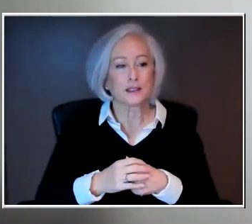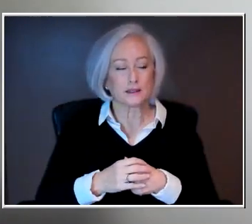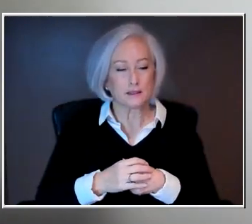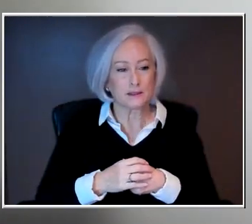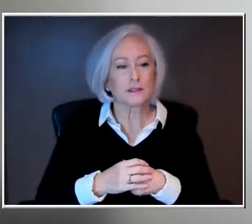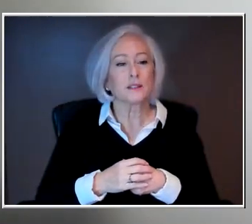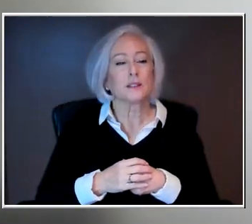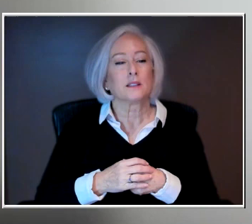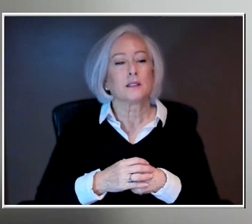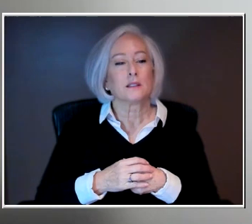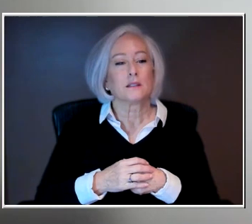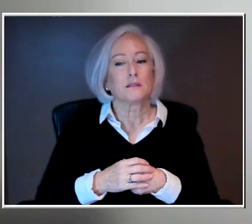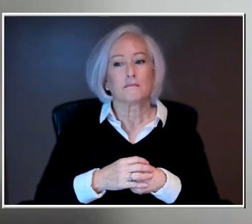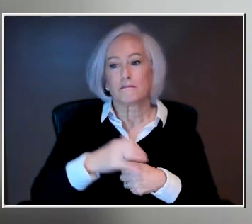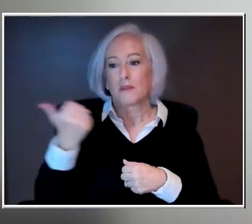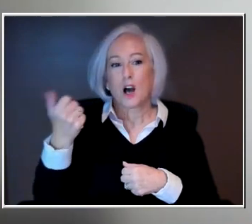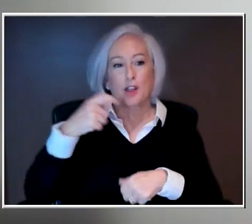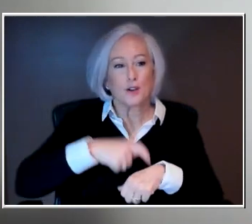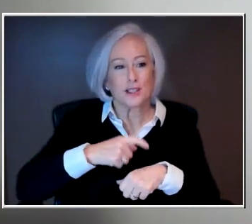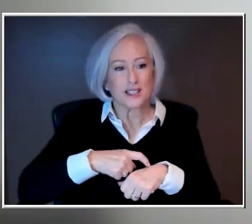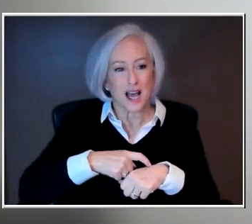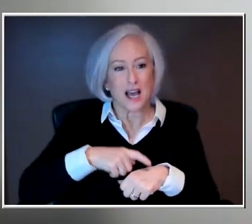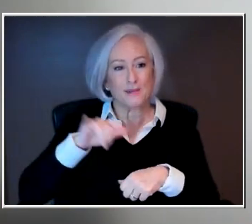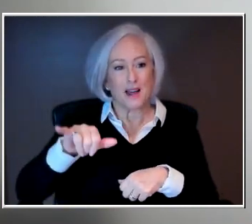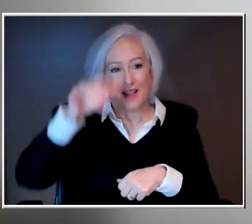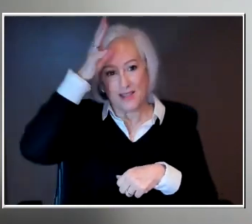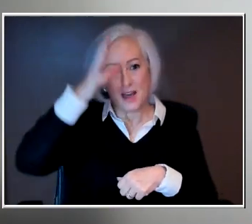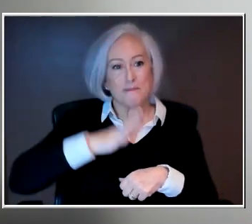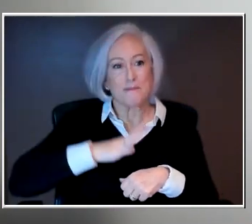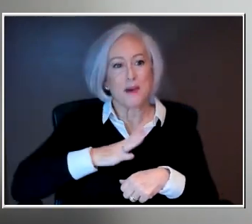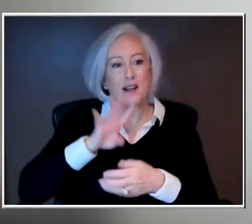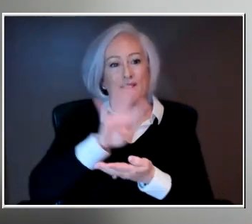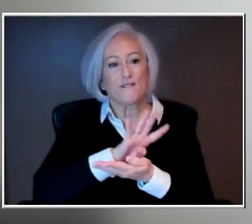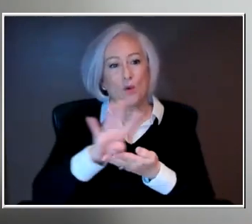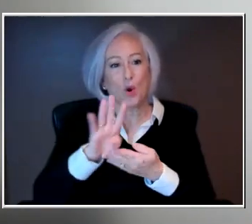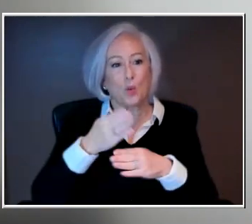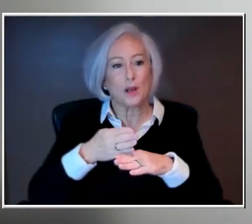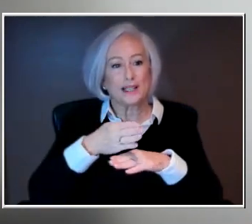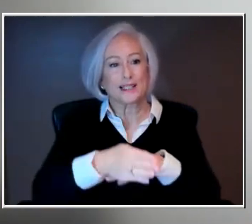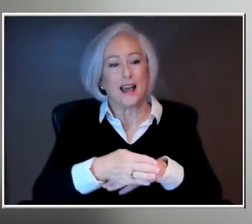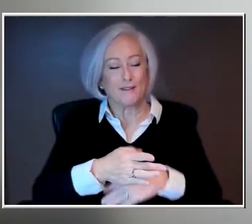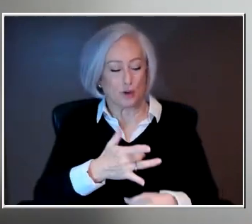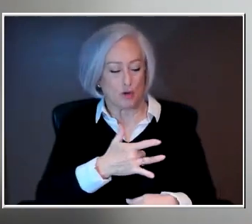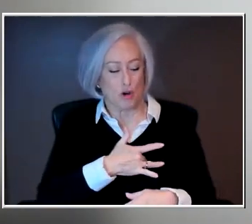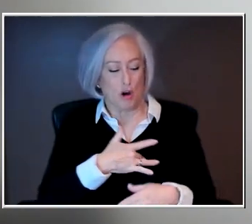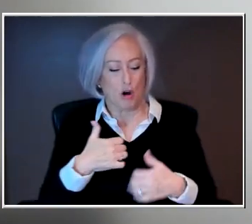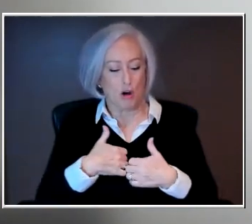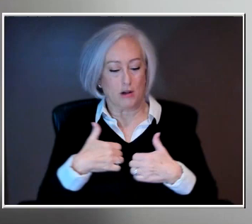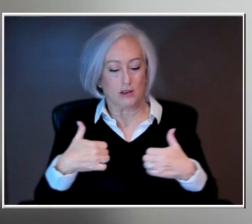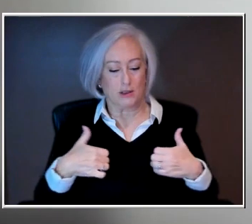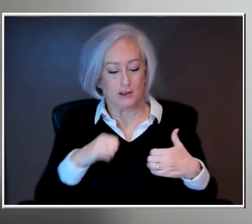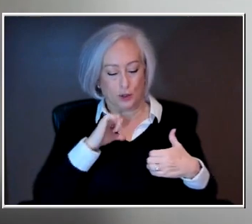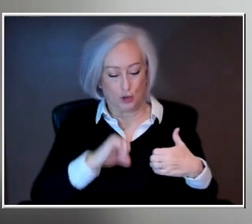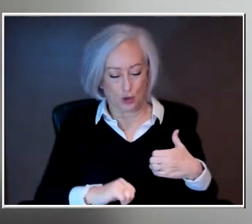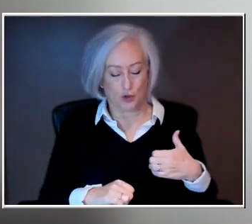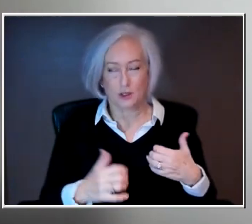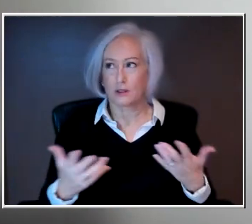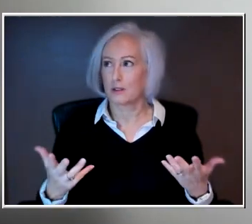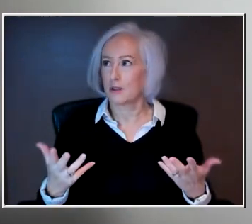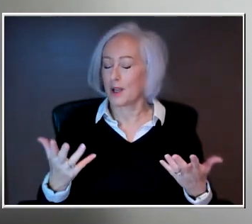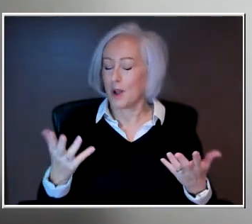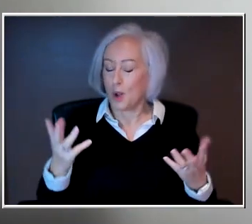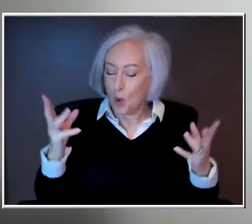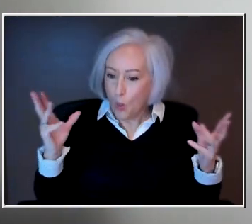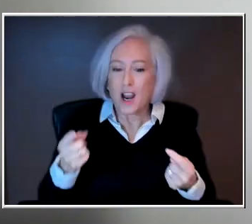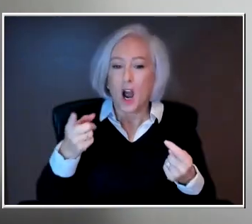ago, the guy is 4 weeks out of coronary bypass surgery, and you're like, holy cow, what are